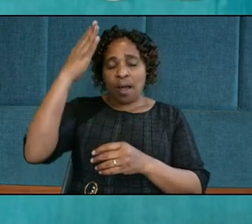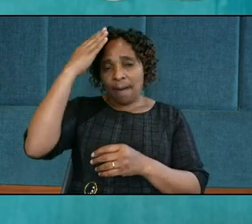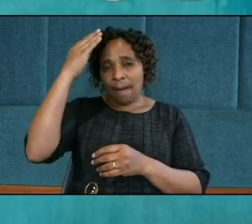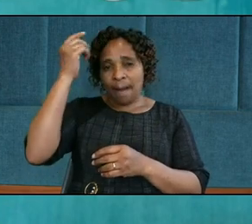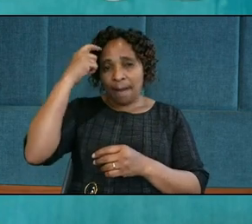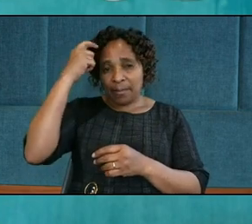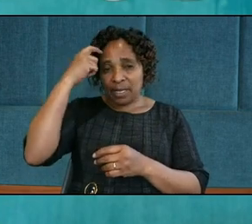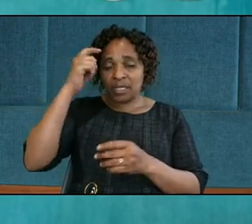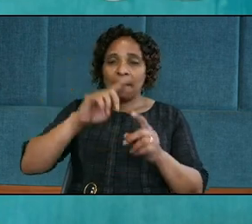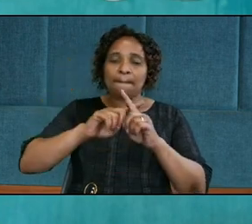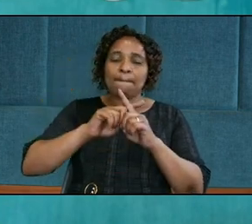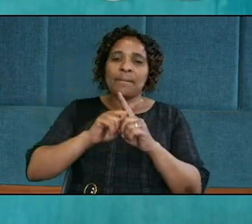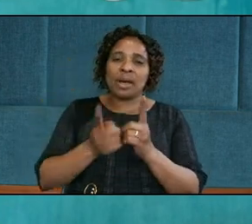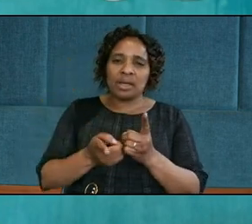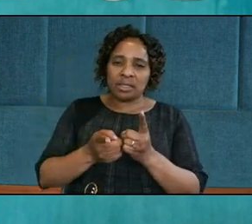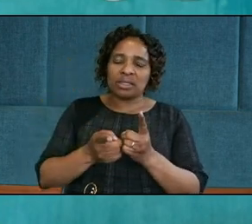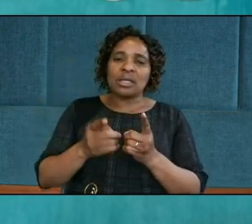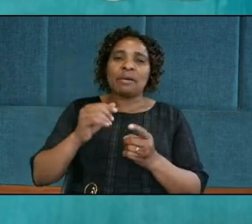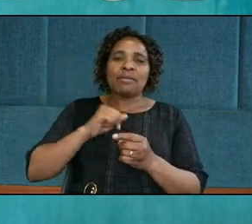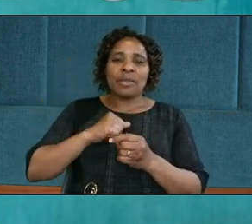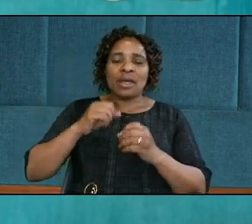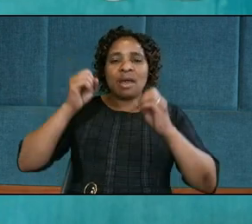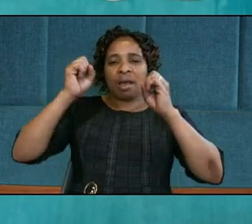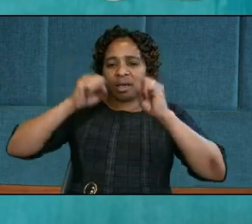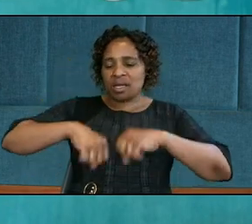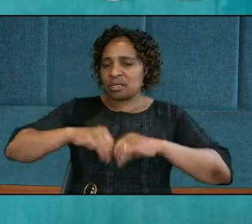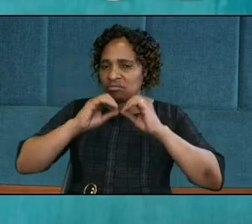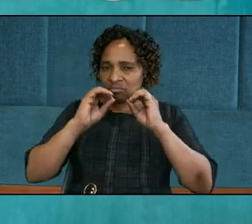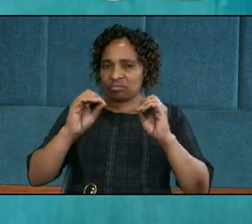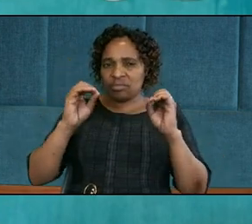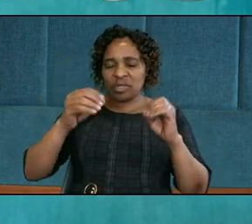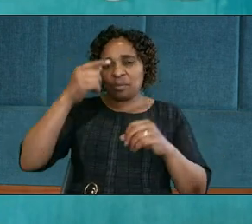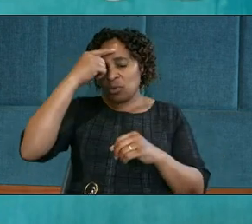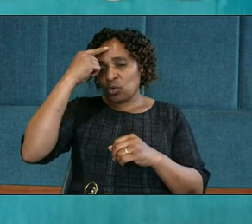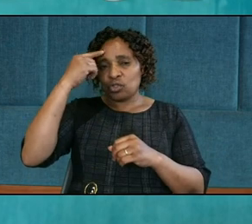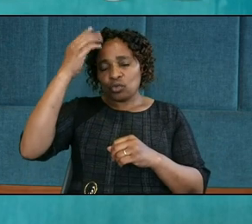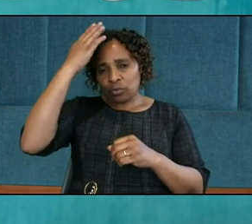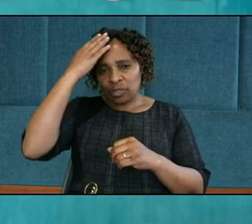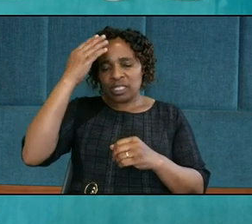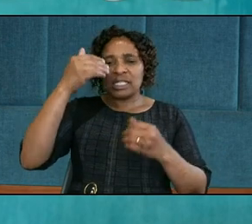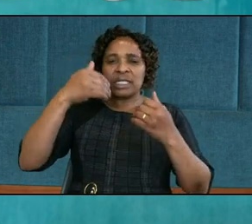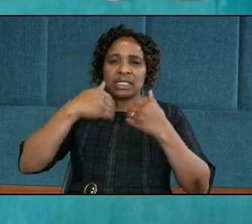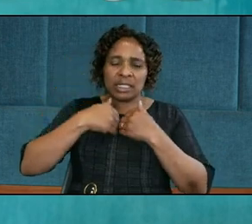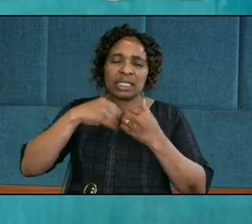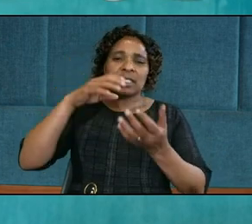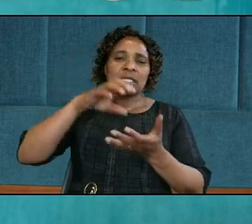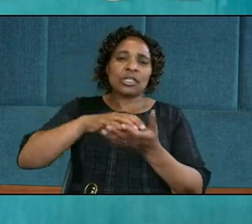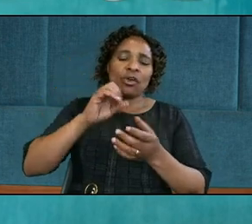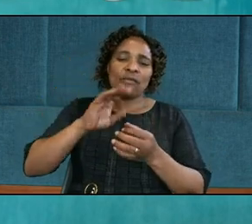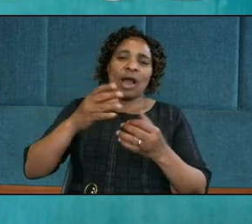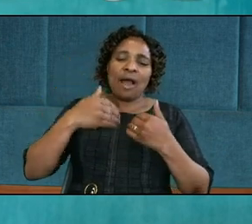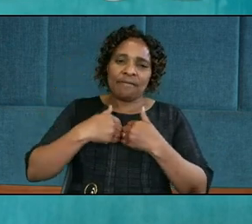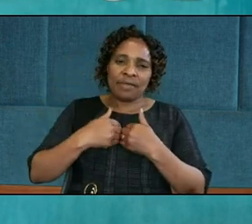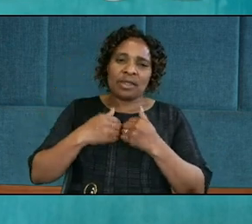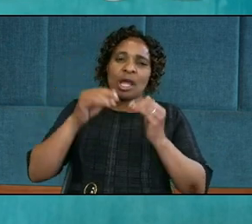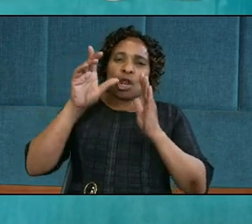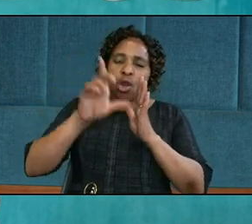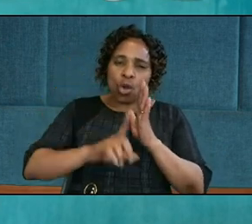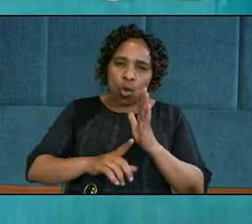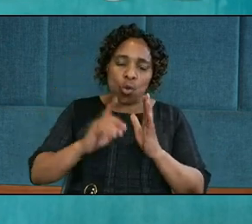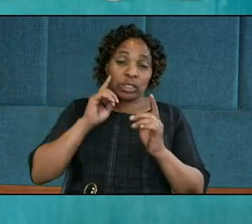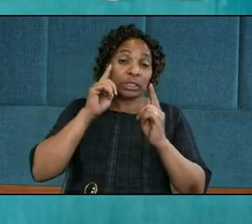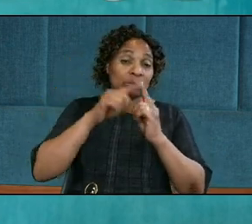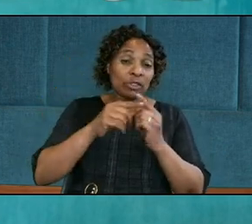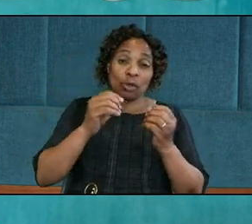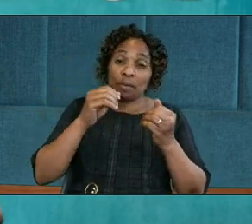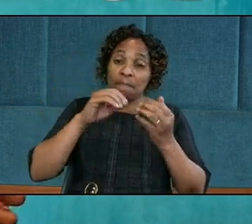But I disagree with that, because humility is the state of having low estimation of one's abilities. So it